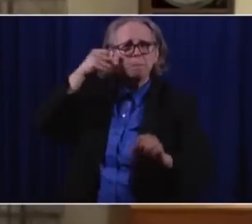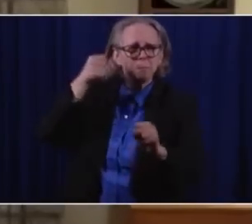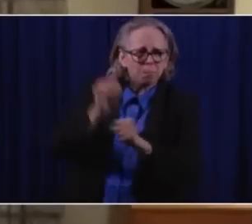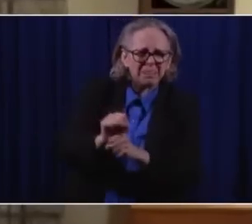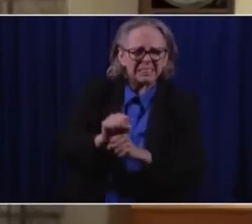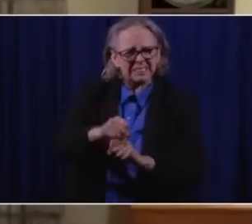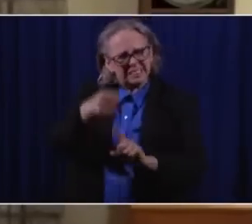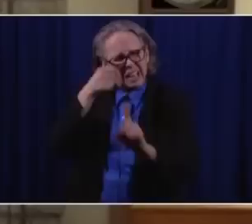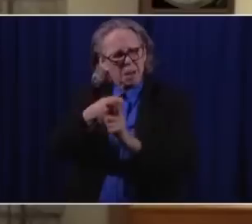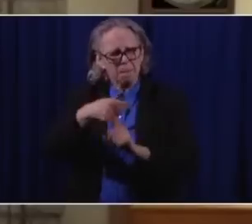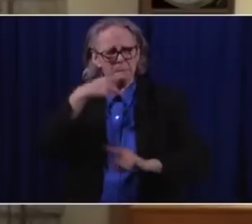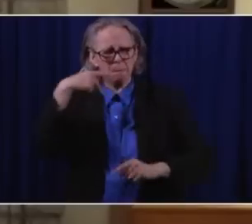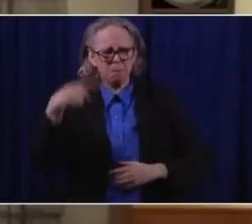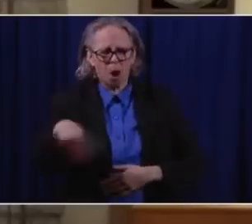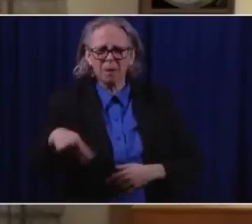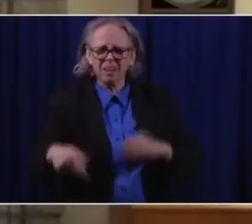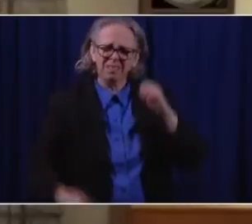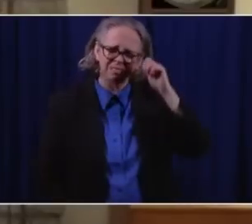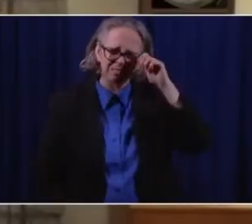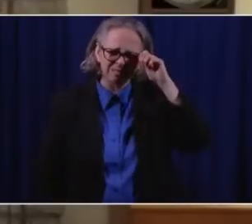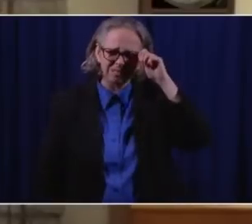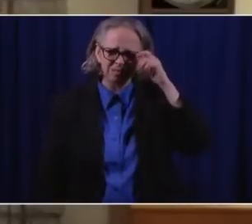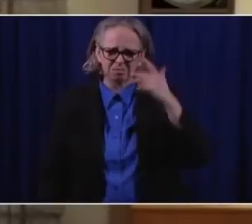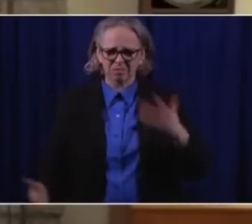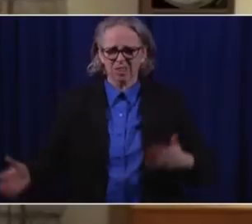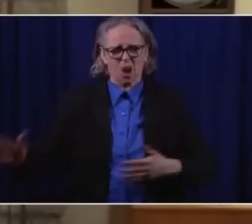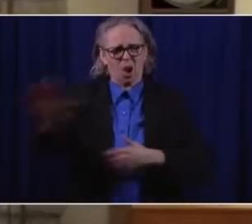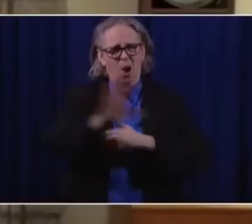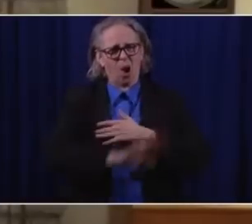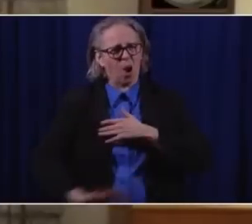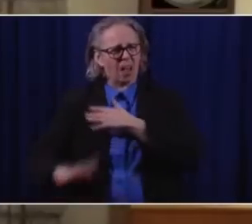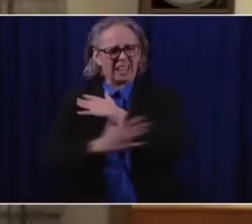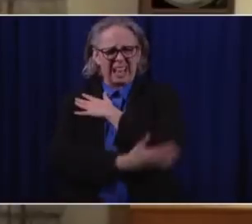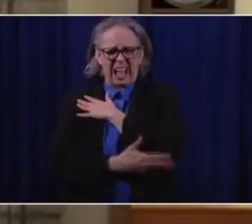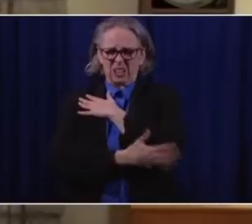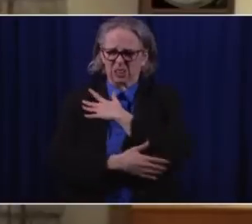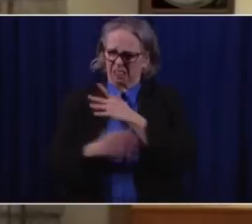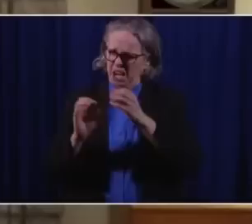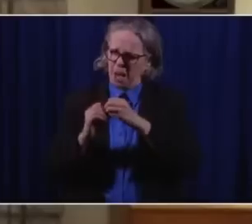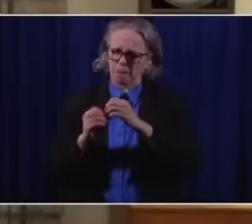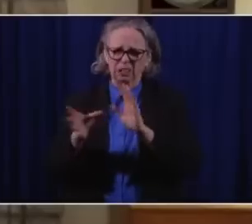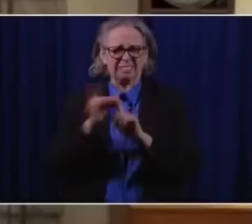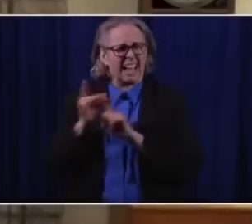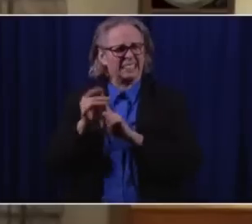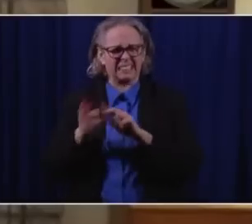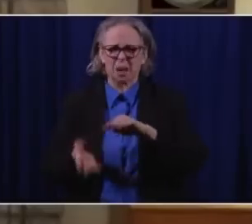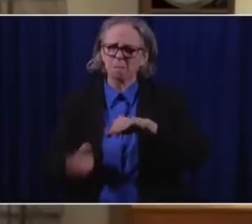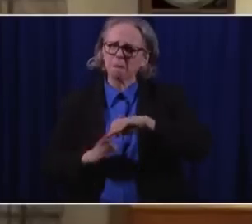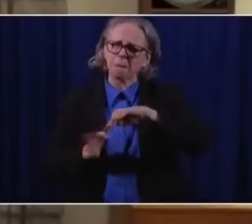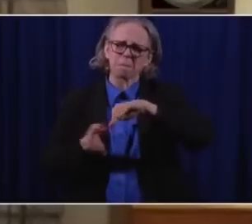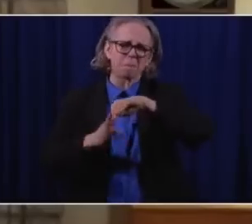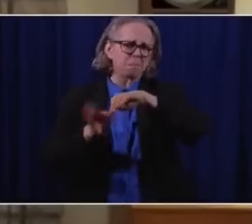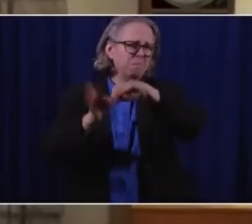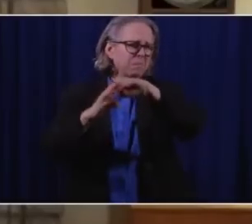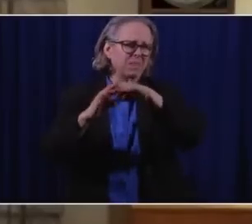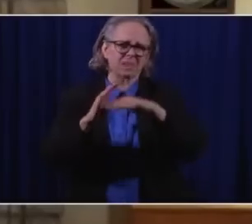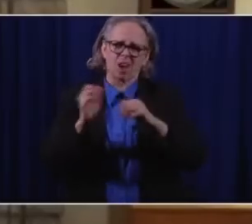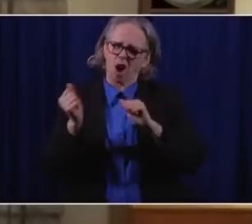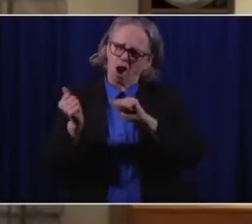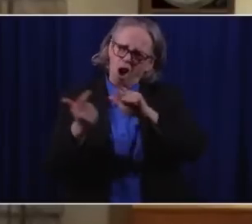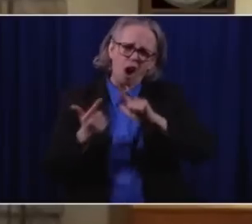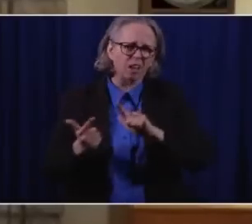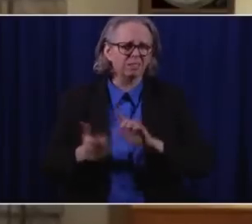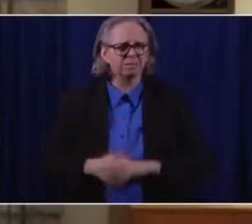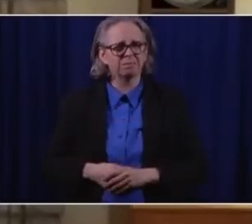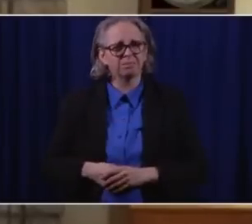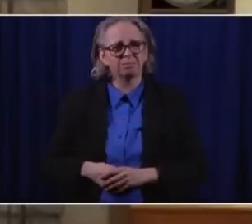more cases and more healthcare use that could threaten the medical system if this continues. We also have 3 other counties that are meeting